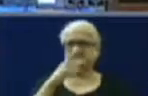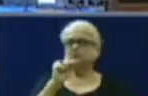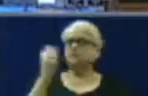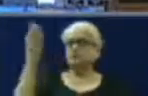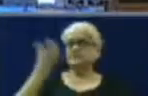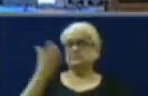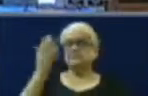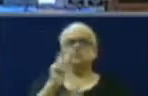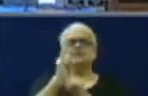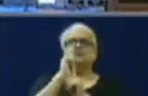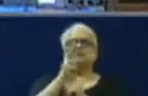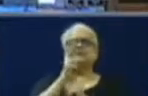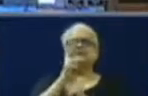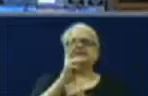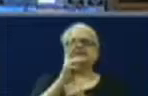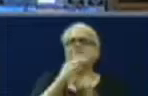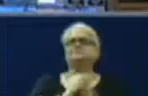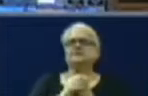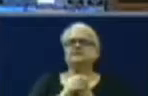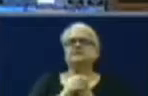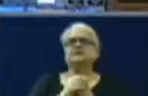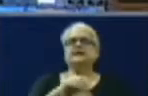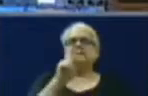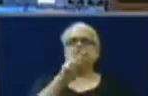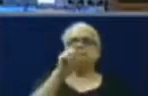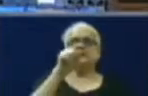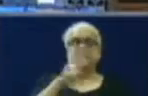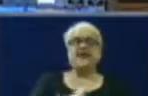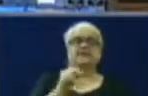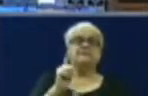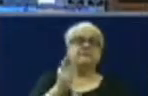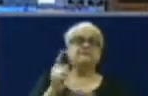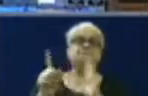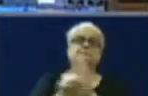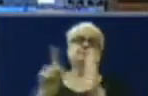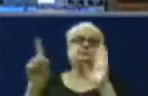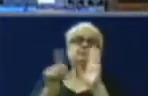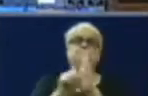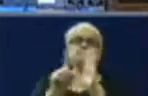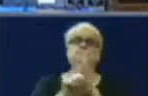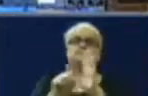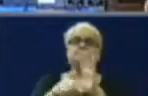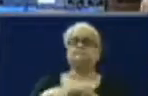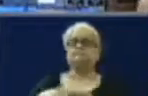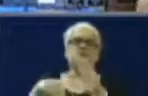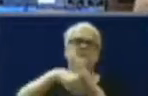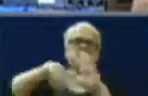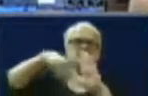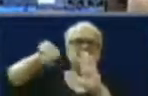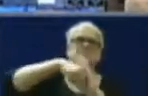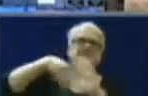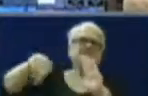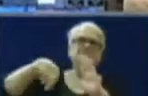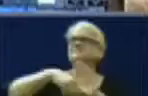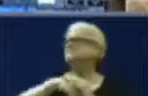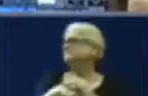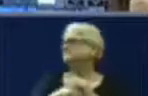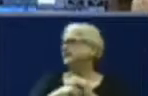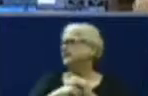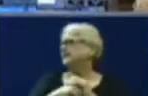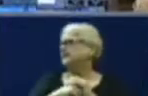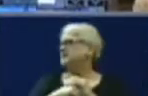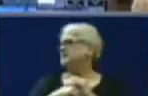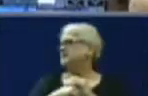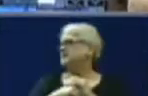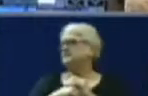have 3 minutes to address the board. At the end of 2.5 minutes, a bell will ring once, indicating you have 30 seconds left. And then at the end